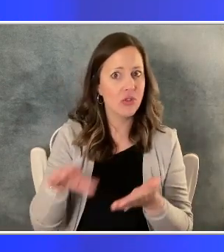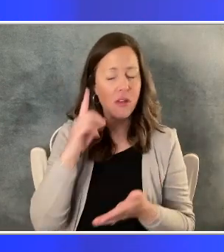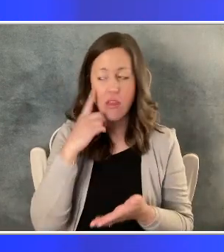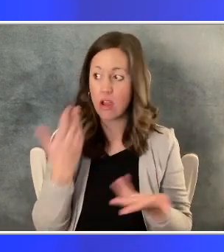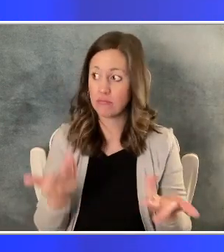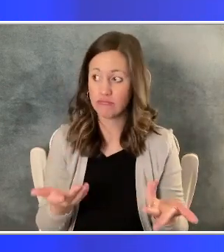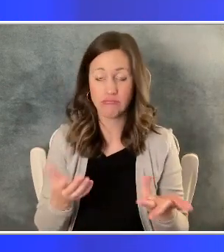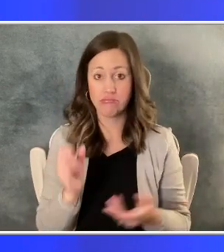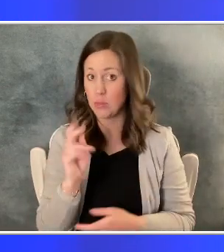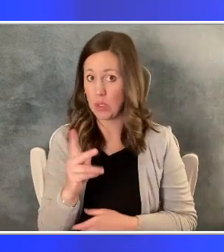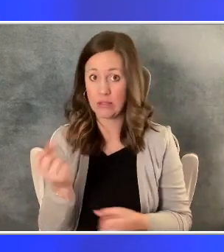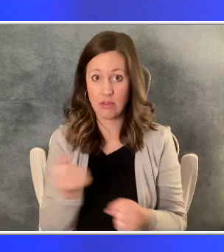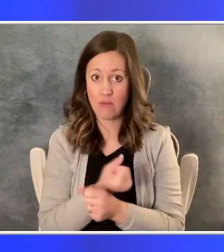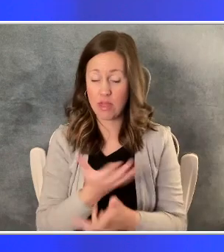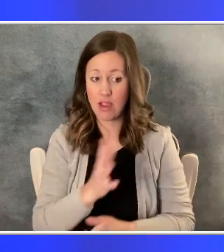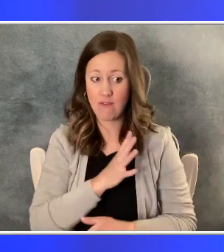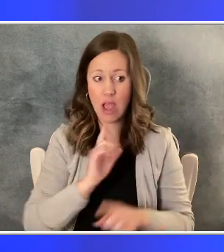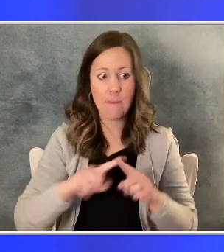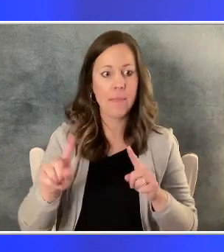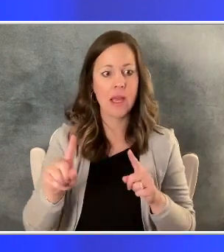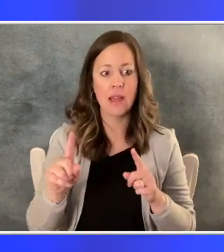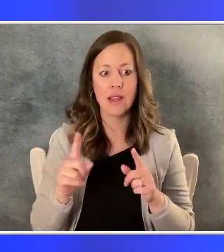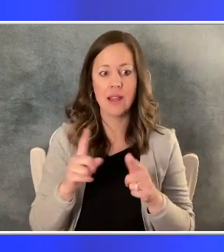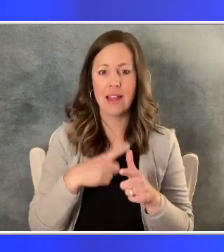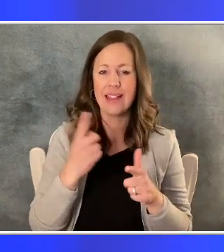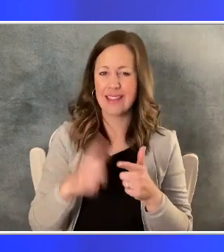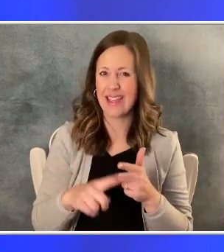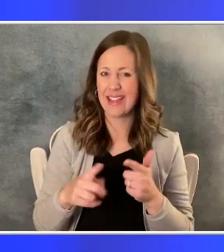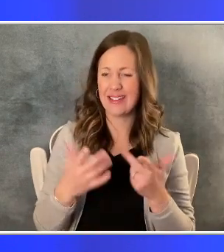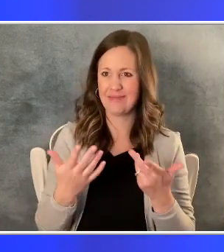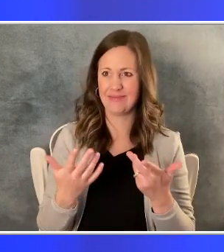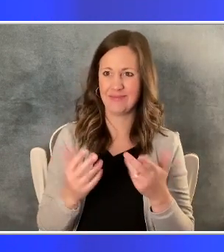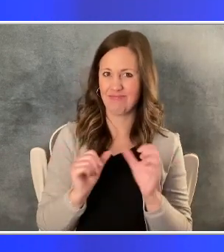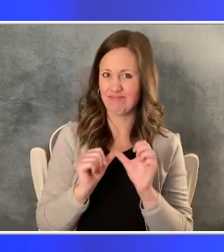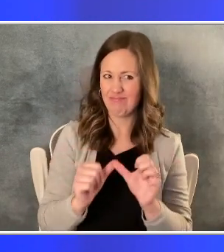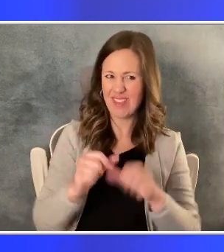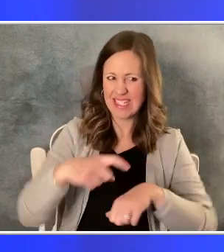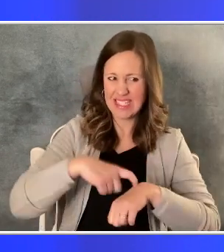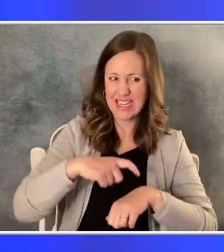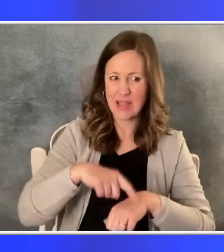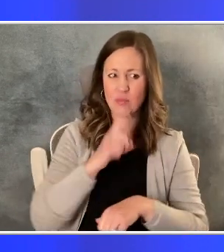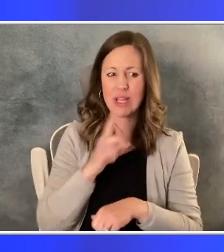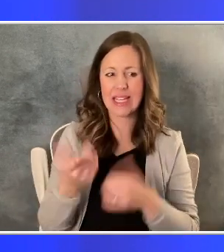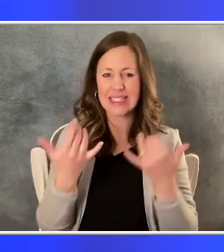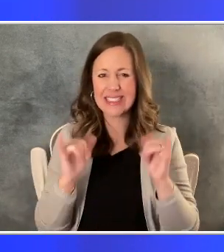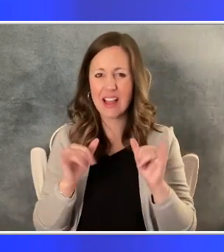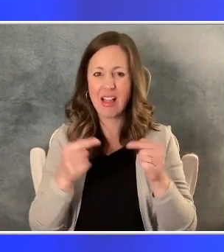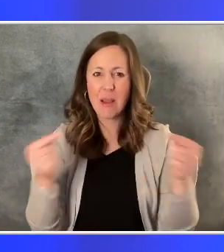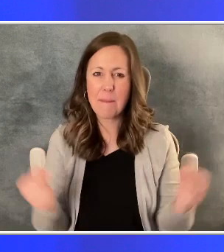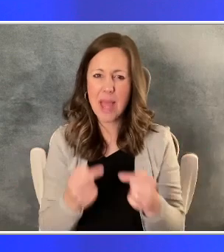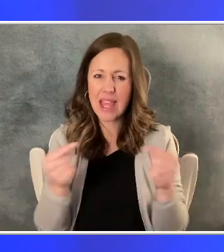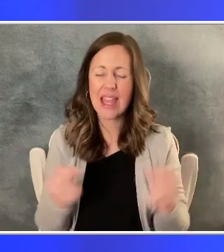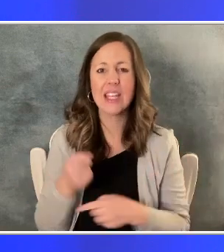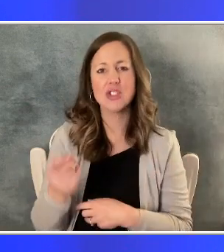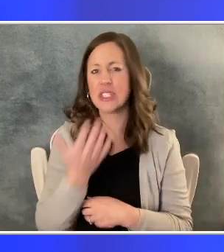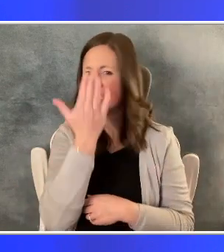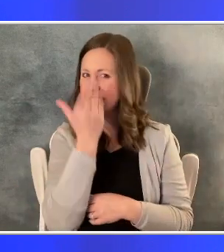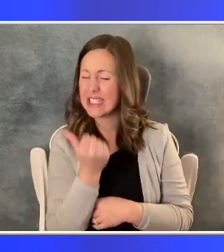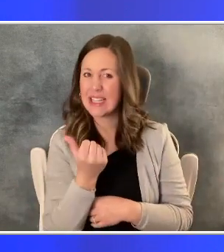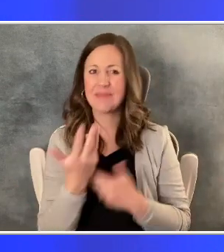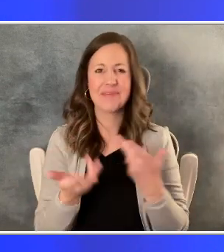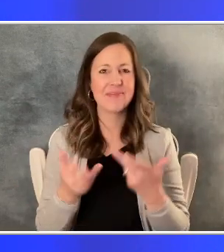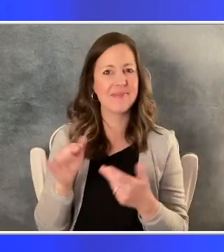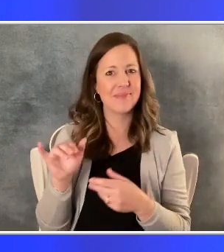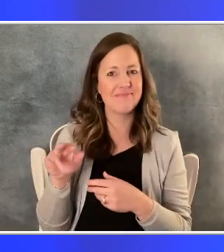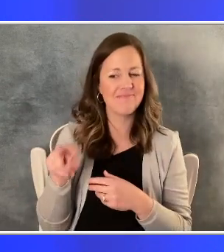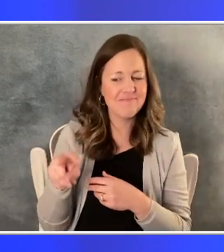fine. But yeah, whenever, you know, 24 hours go by and she's just in extreme pain on the couch sleeping, we knew there had to be